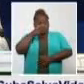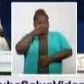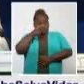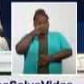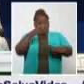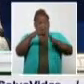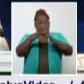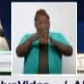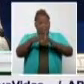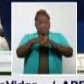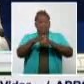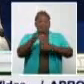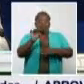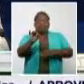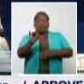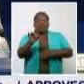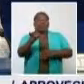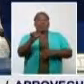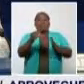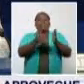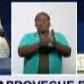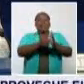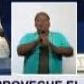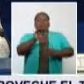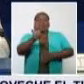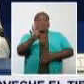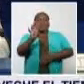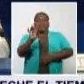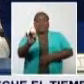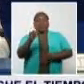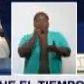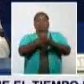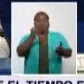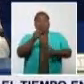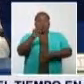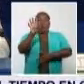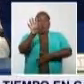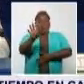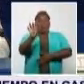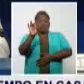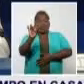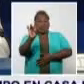1,553 patients are admitted, 31 were under surveillance,